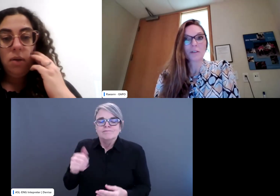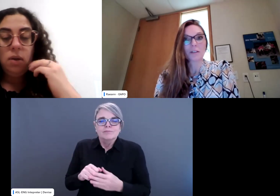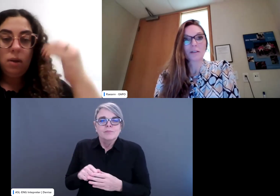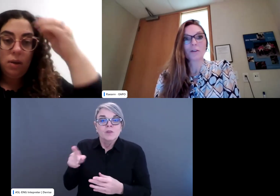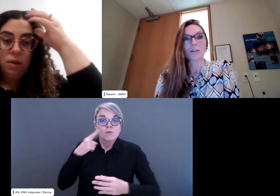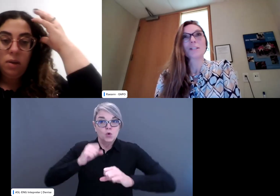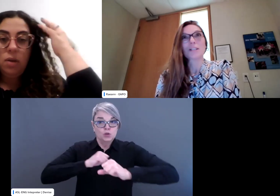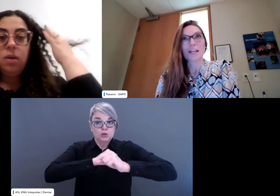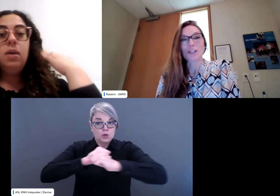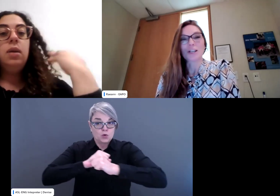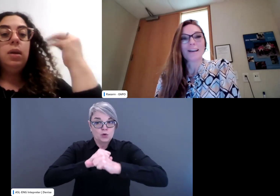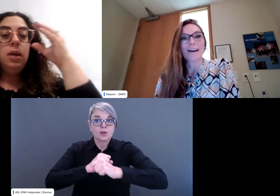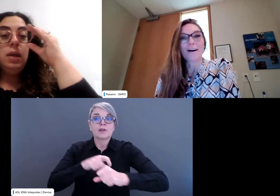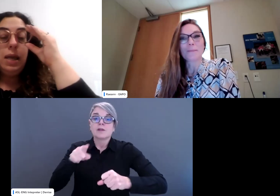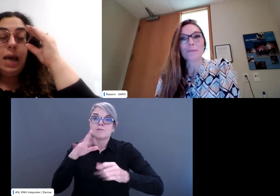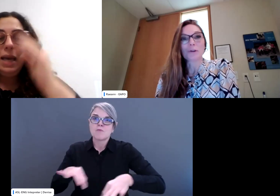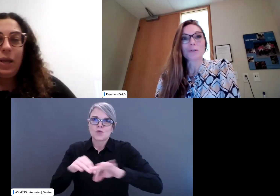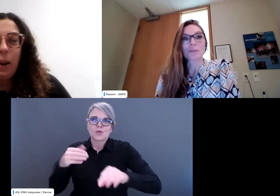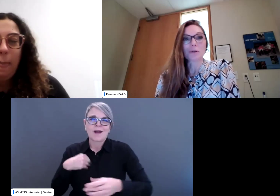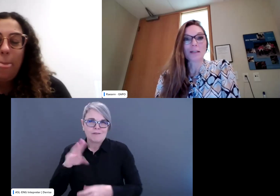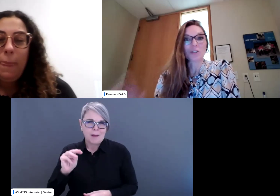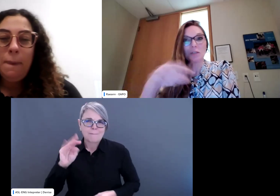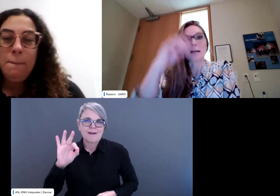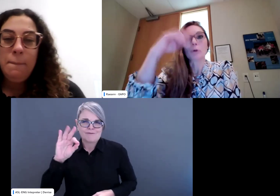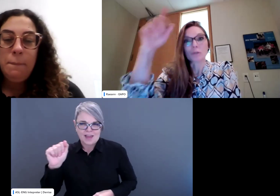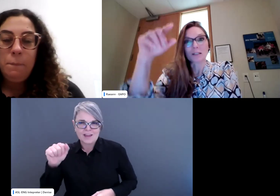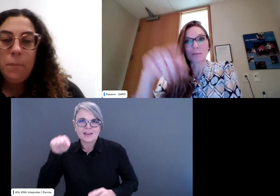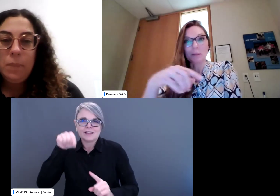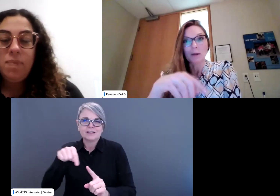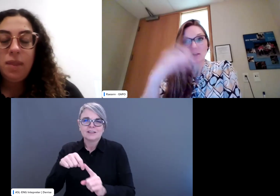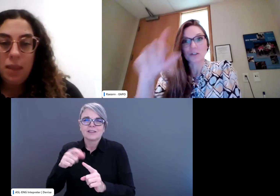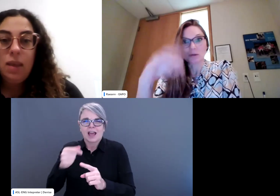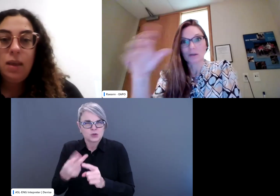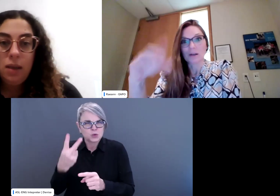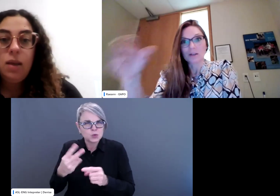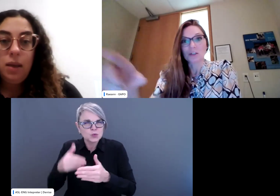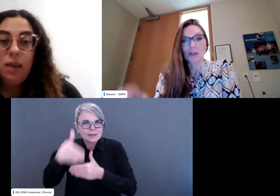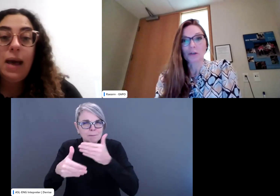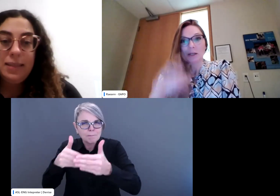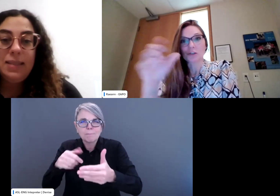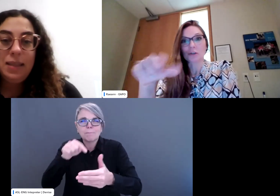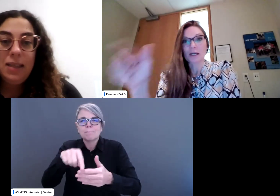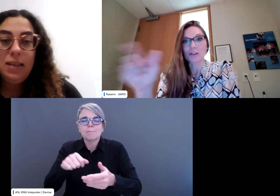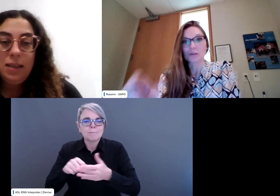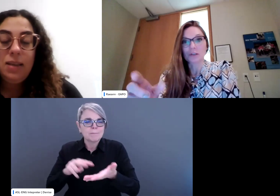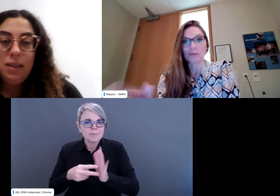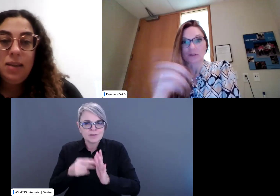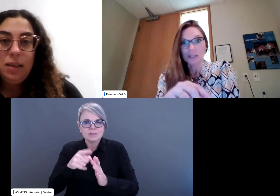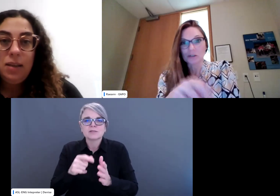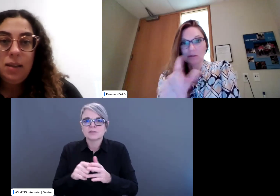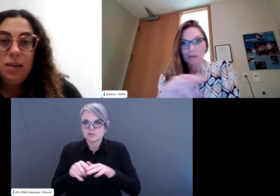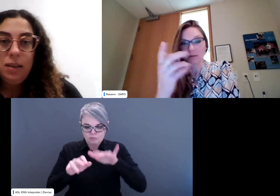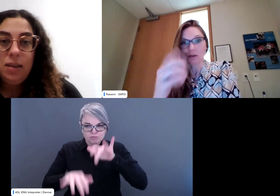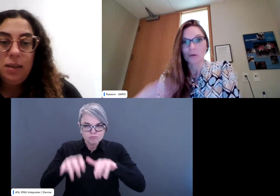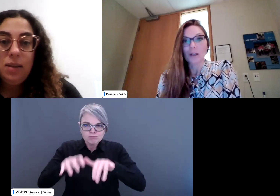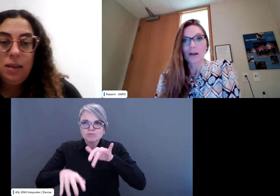of authentication. Yeah. That two-step process that people ask you to secure to Yes. make sure it's actually yourself. It'll